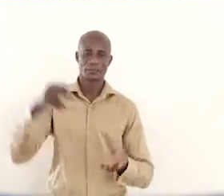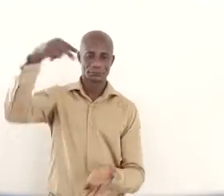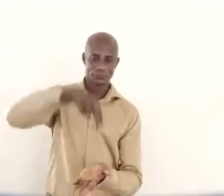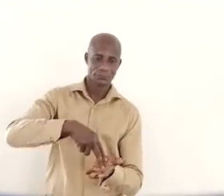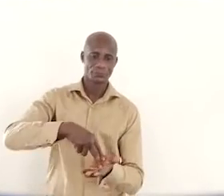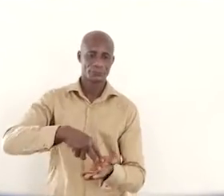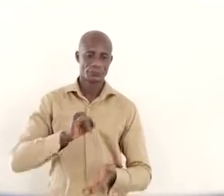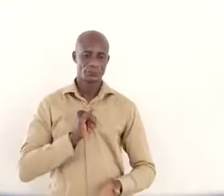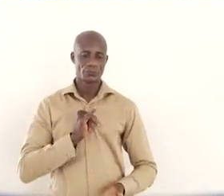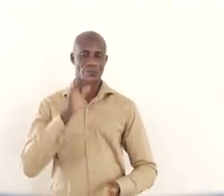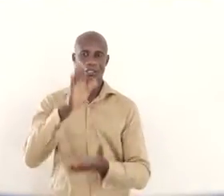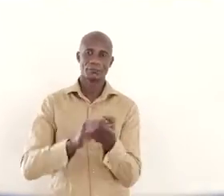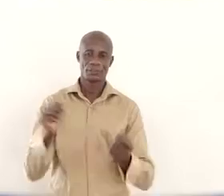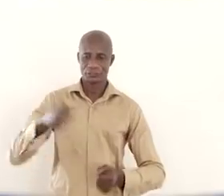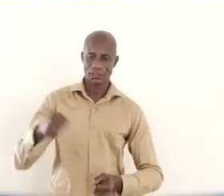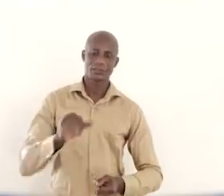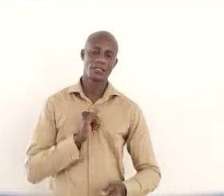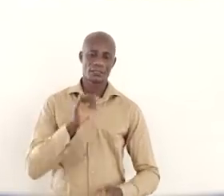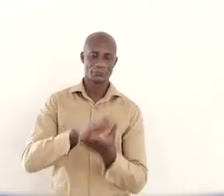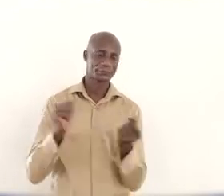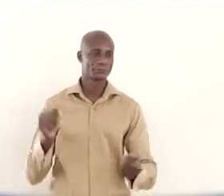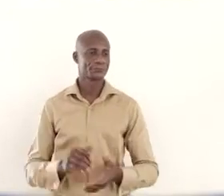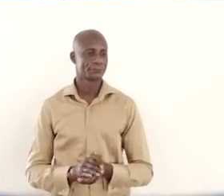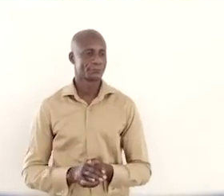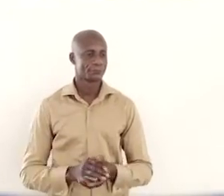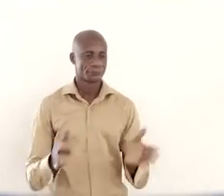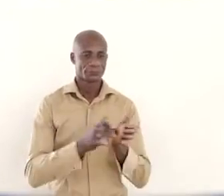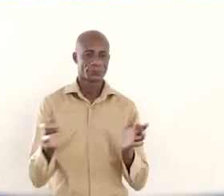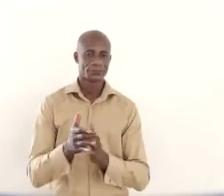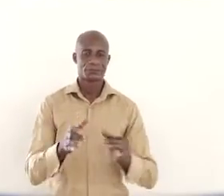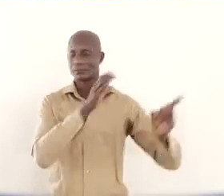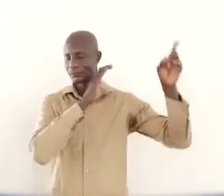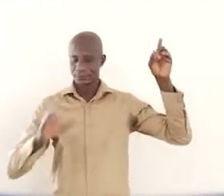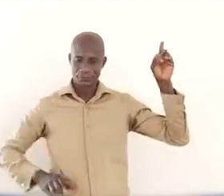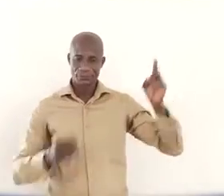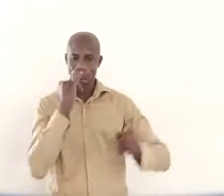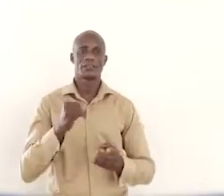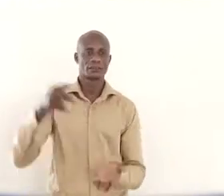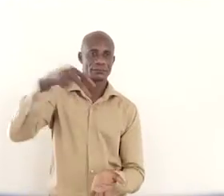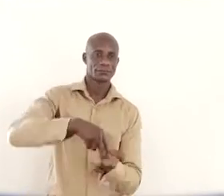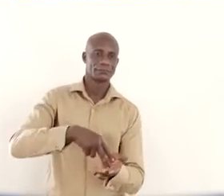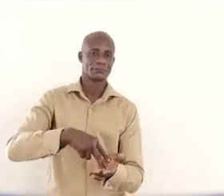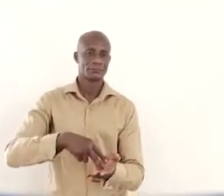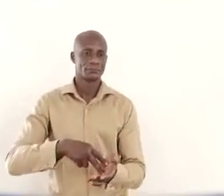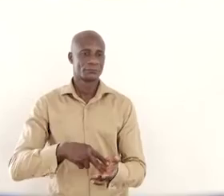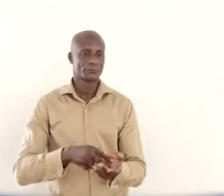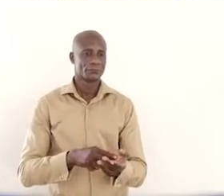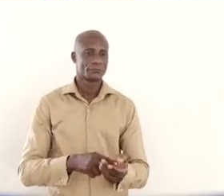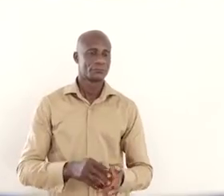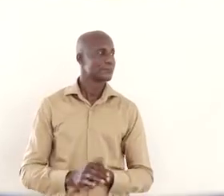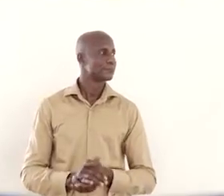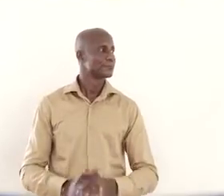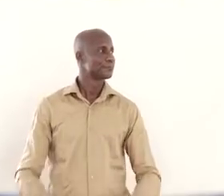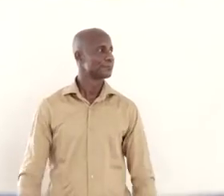risen. I believe, yes, I believe. Jesus Christ is risen,